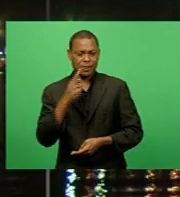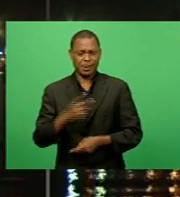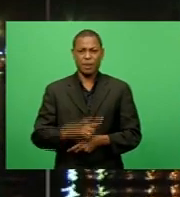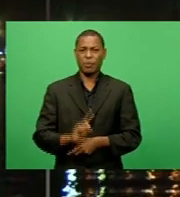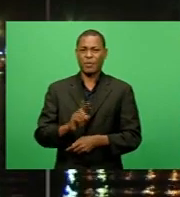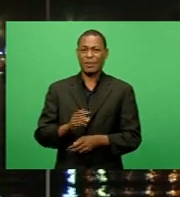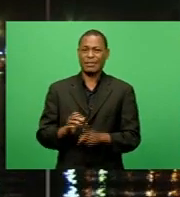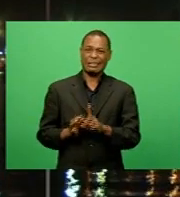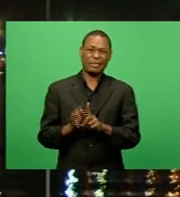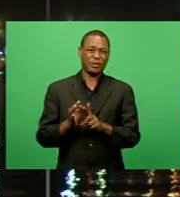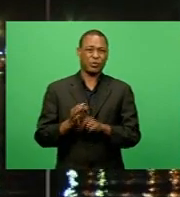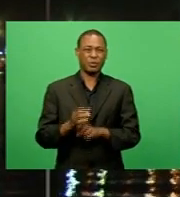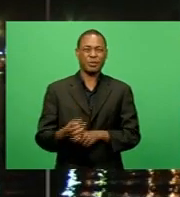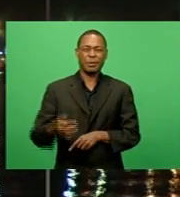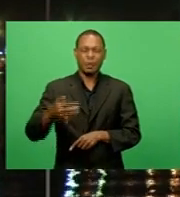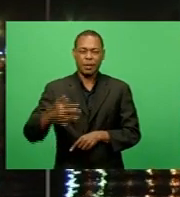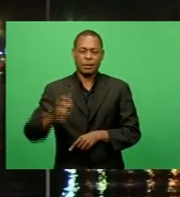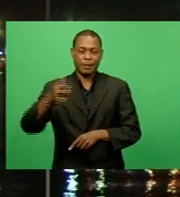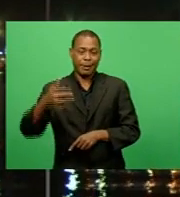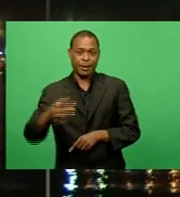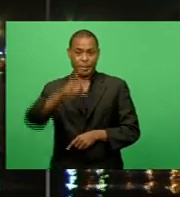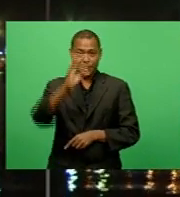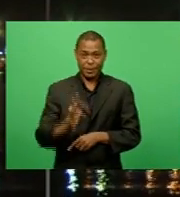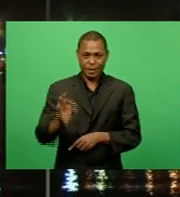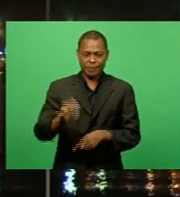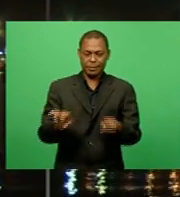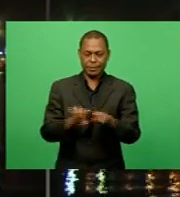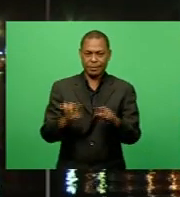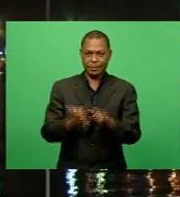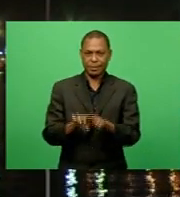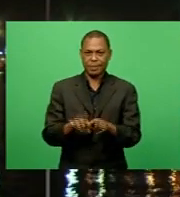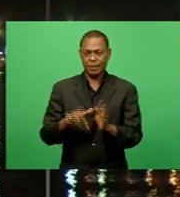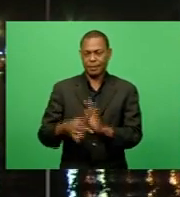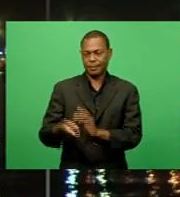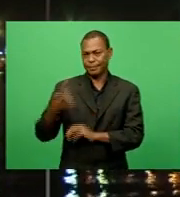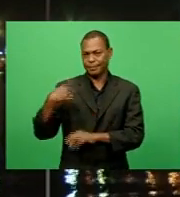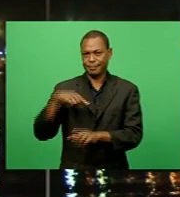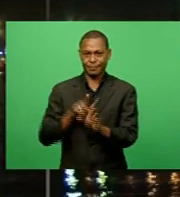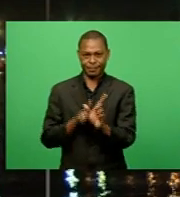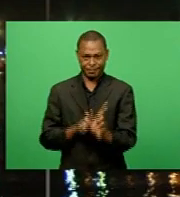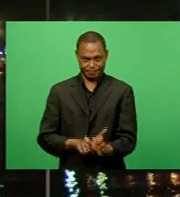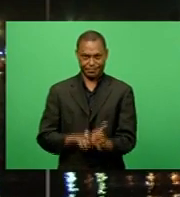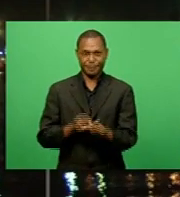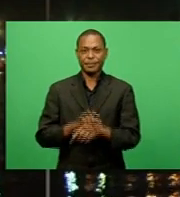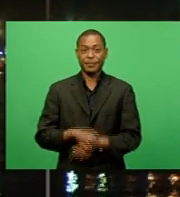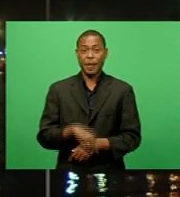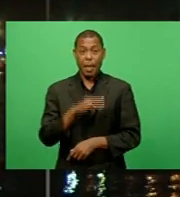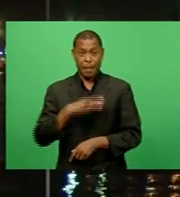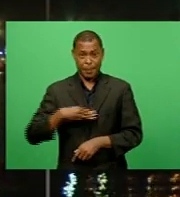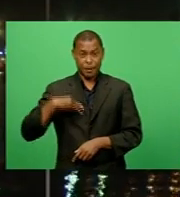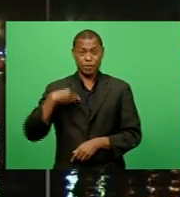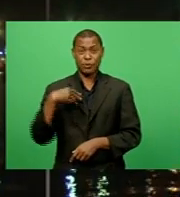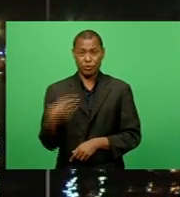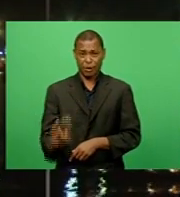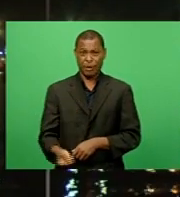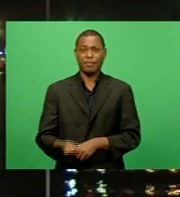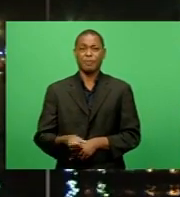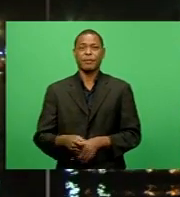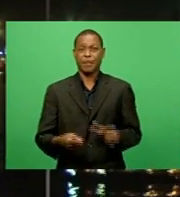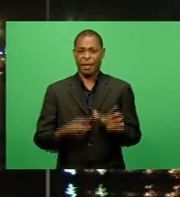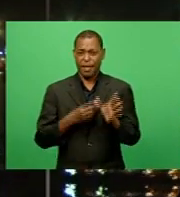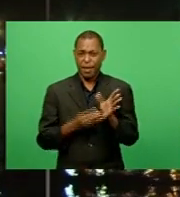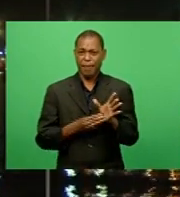increase of 88% compared to the same period last year. Kelly Vadala reports the ministry has noted a substantial increase of